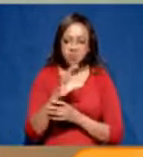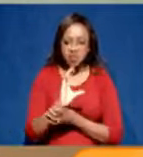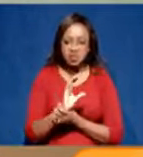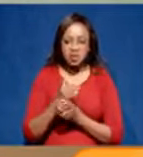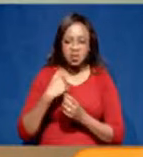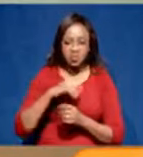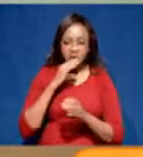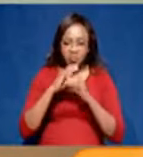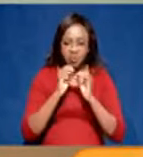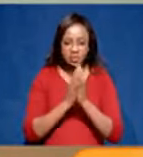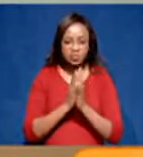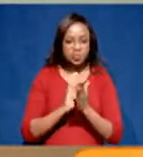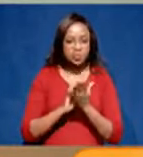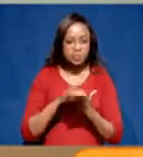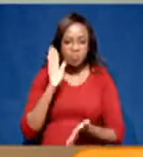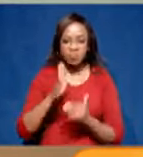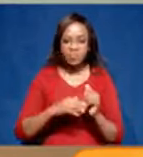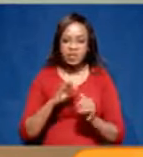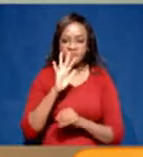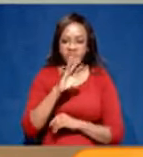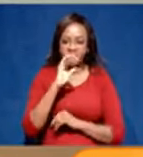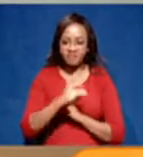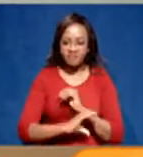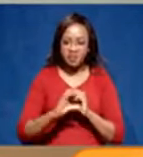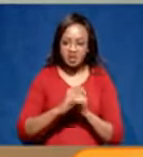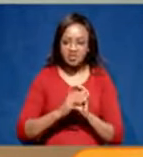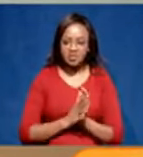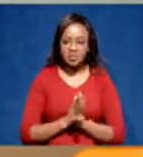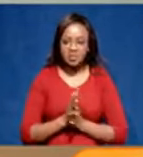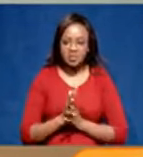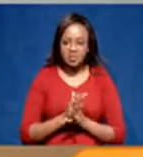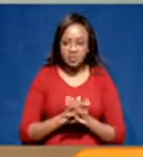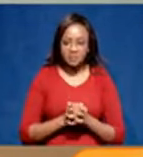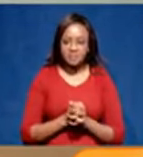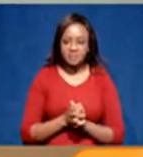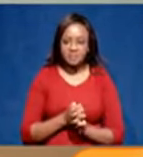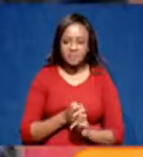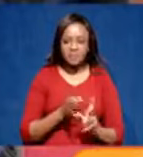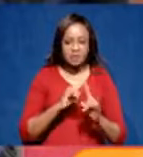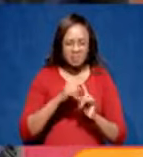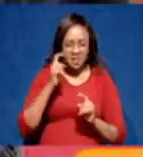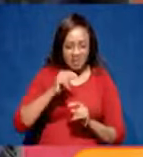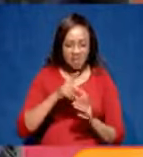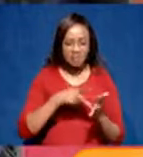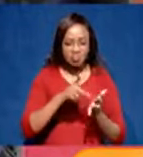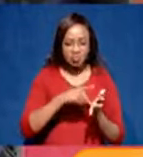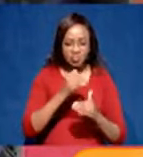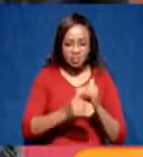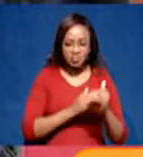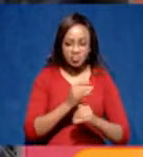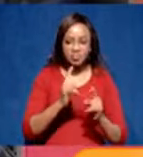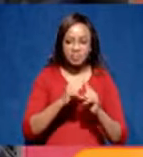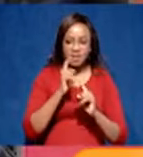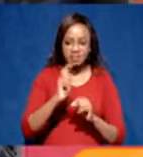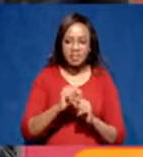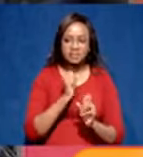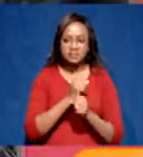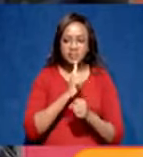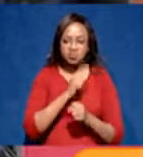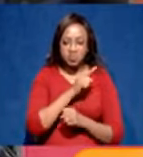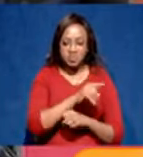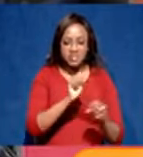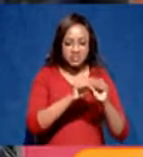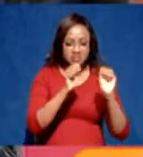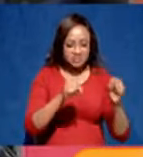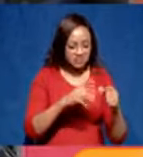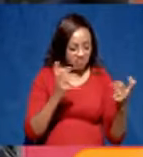five countries. But Waziri, it'll still need to go through the procurement process. Yes, it will. And it'll still need to be made fit for purpose for Kenya, even